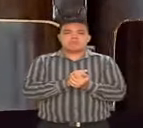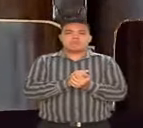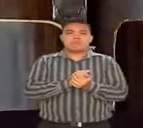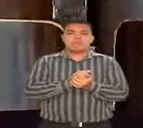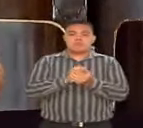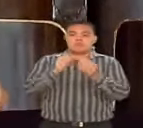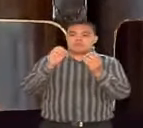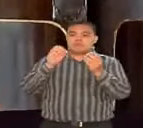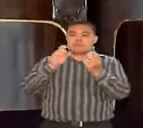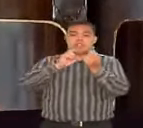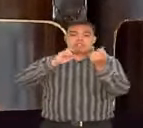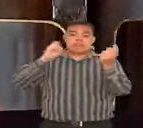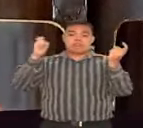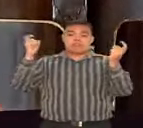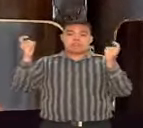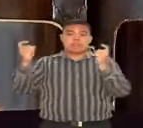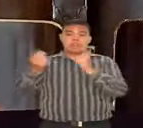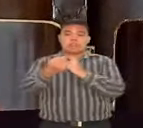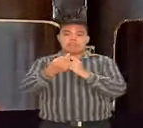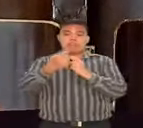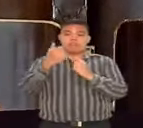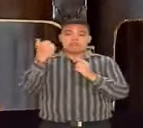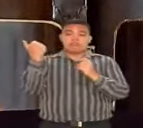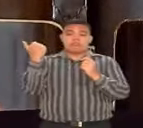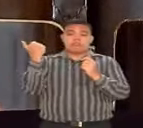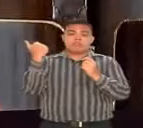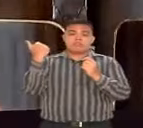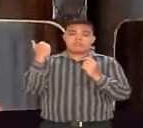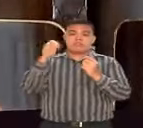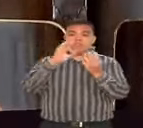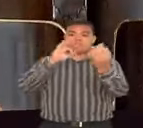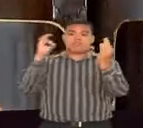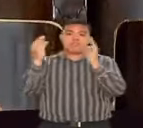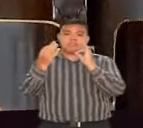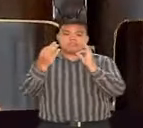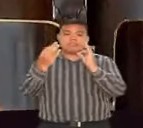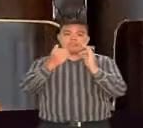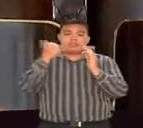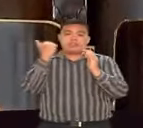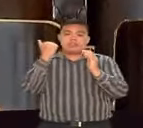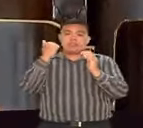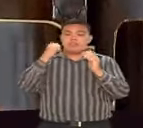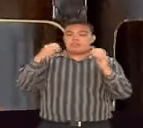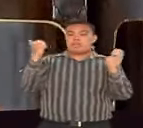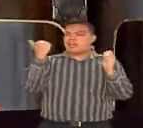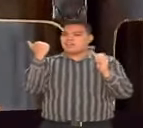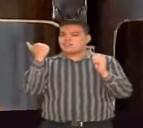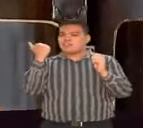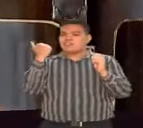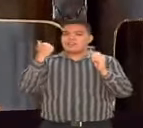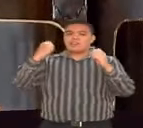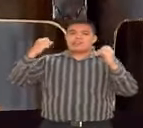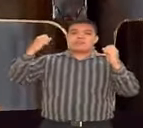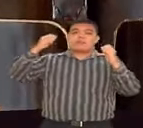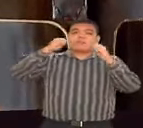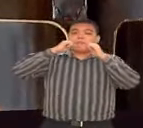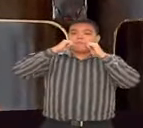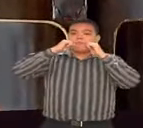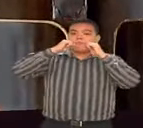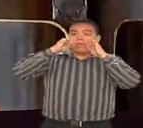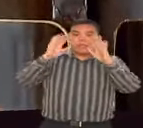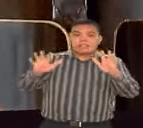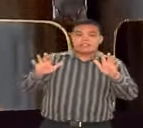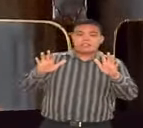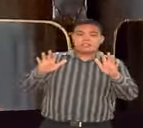You know, the opposite of faith is fear. And ang kakuyaw aning fear manggod, kay kaning